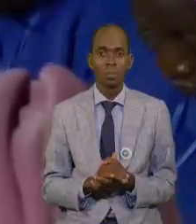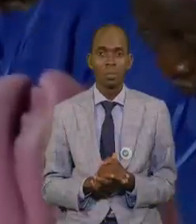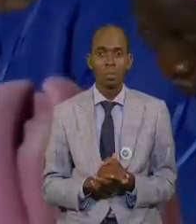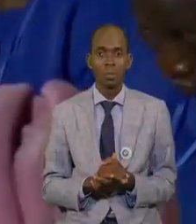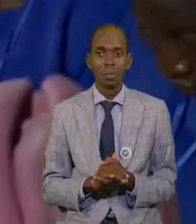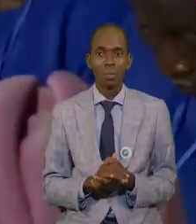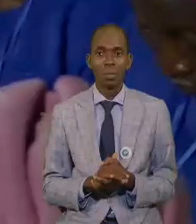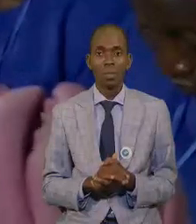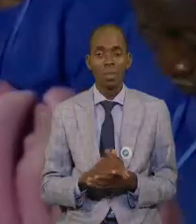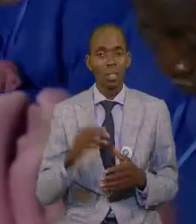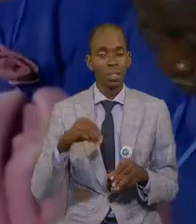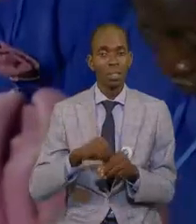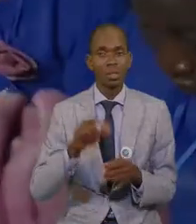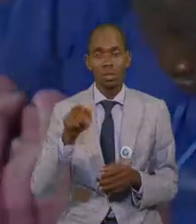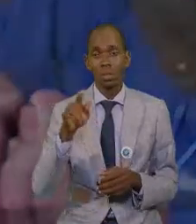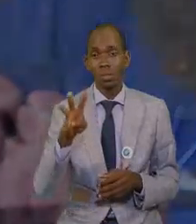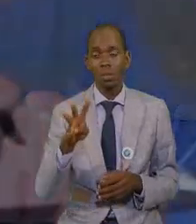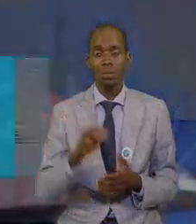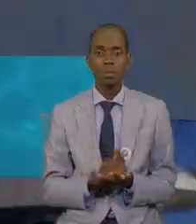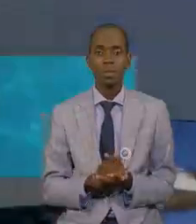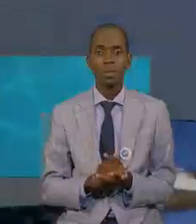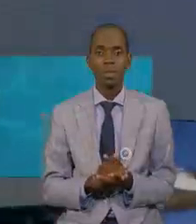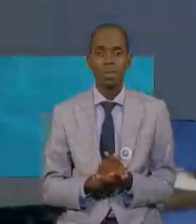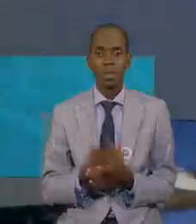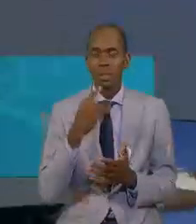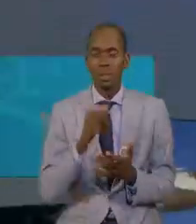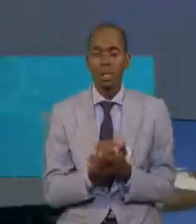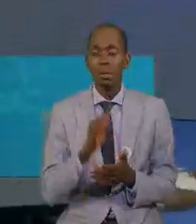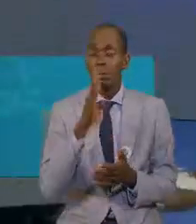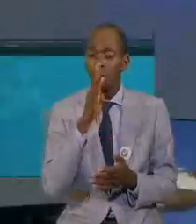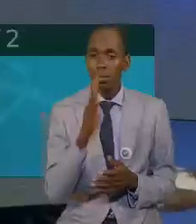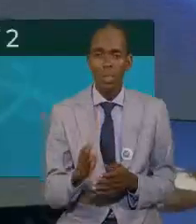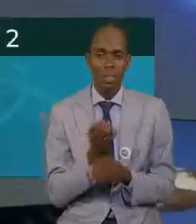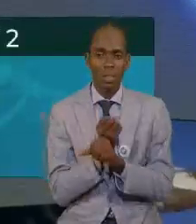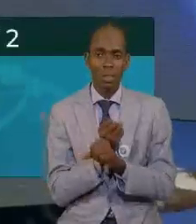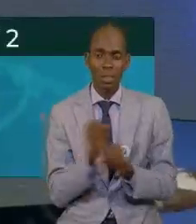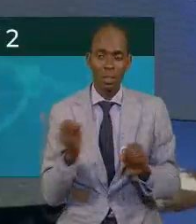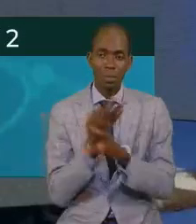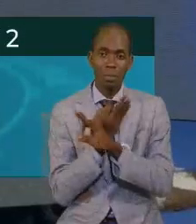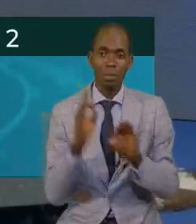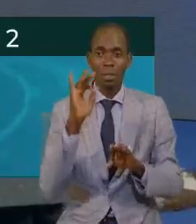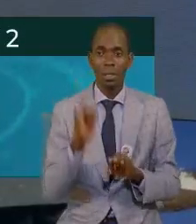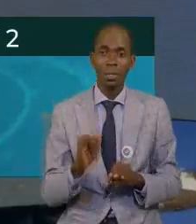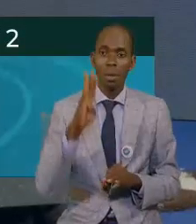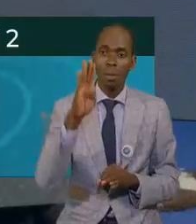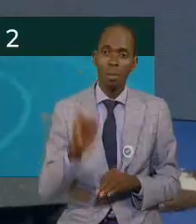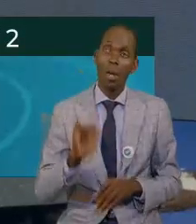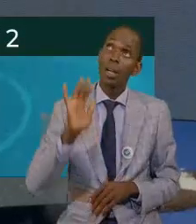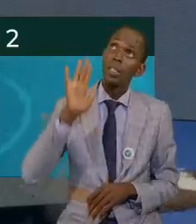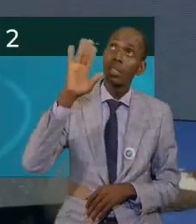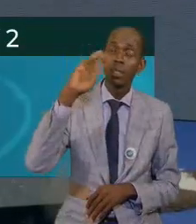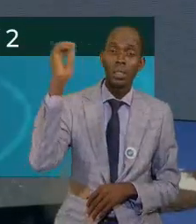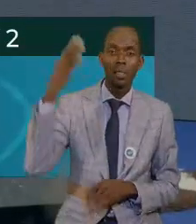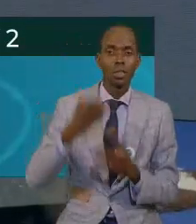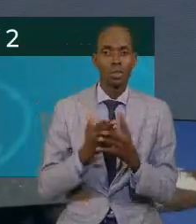And then in verse 24, it says, being justified freely by his grace through the redemption